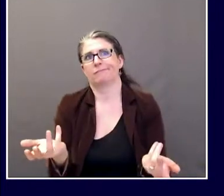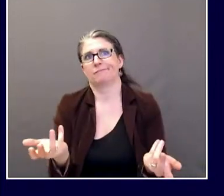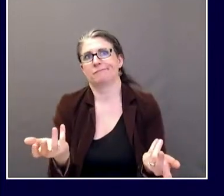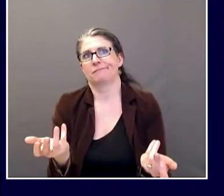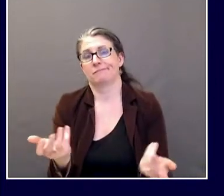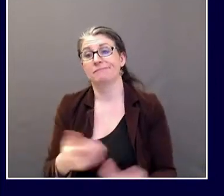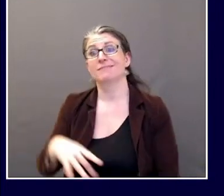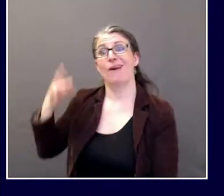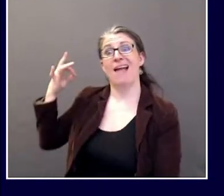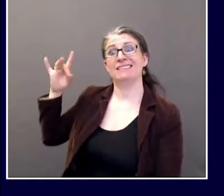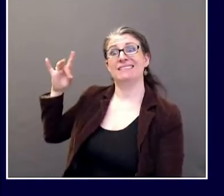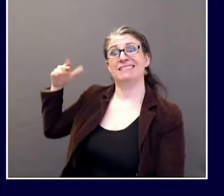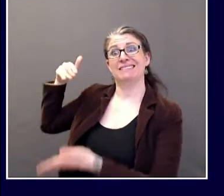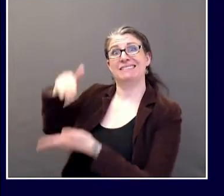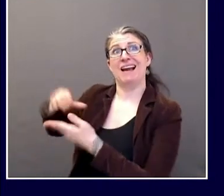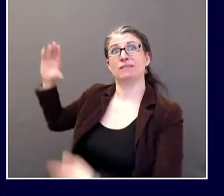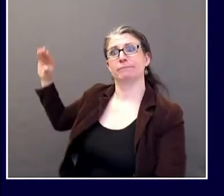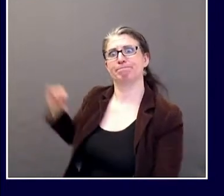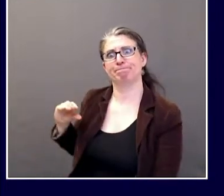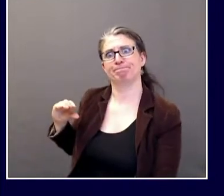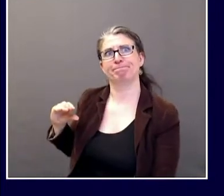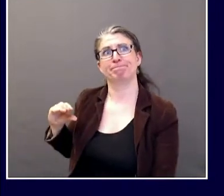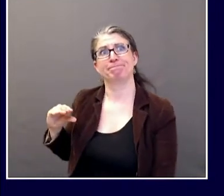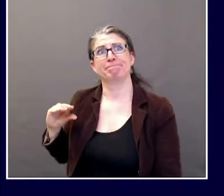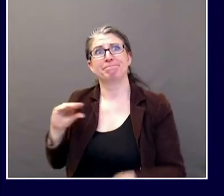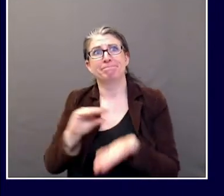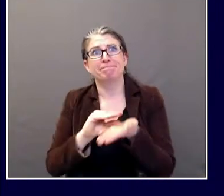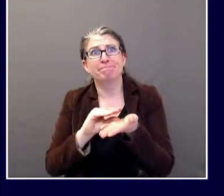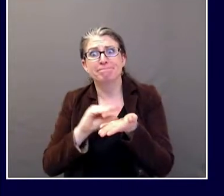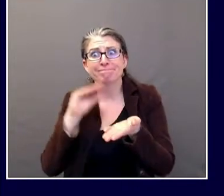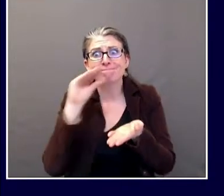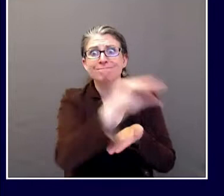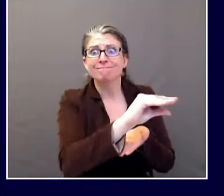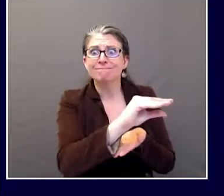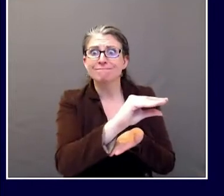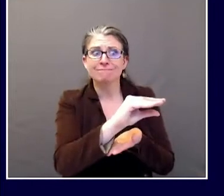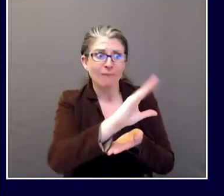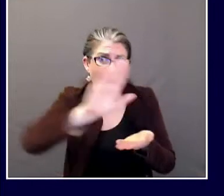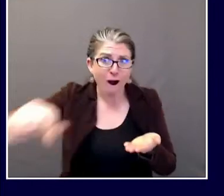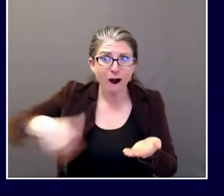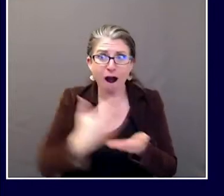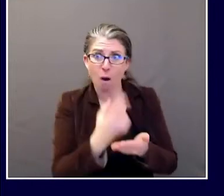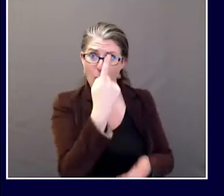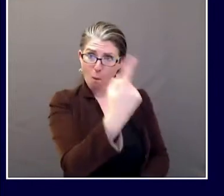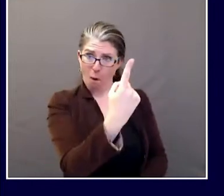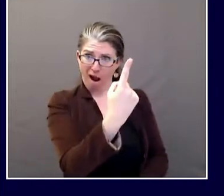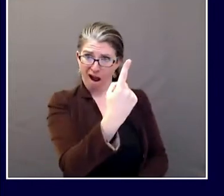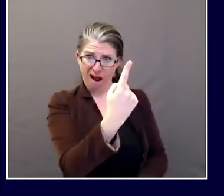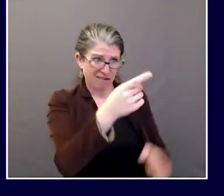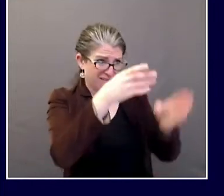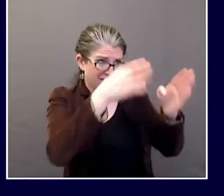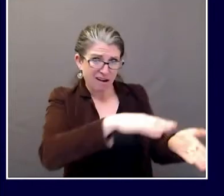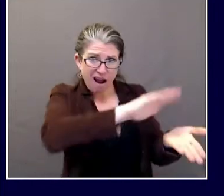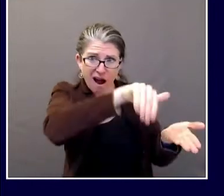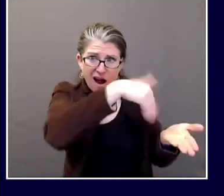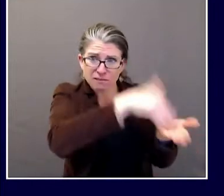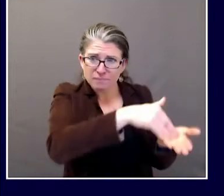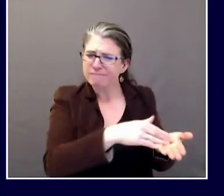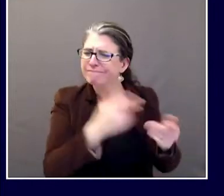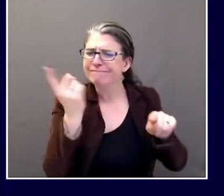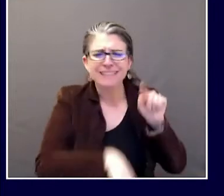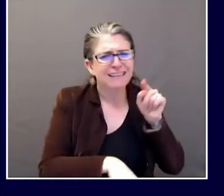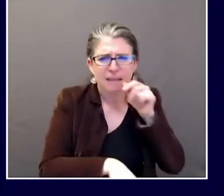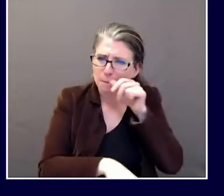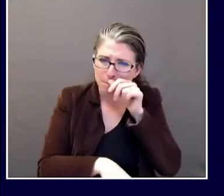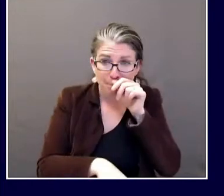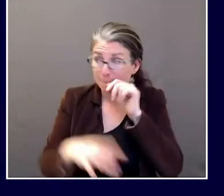approach puts equity front and center. Better to give everyone a little bit rather than a few places a lot. And so that's generally how we go